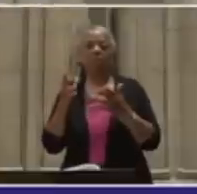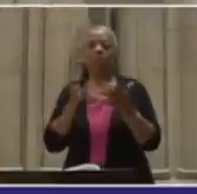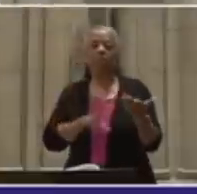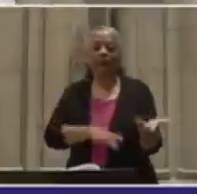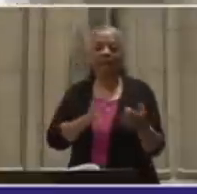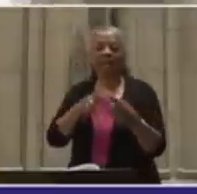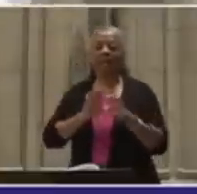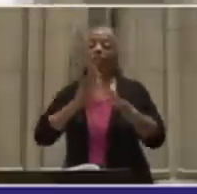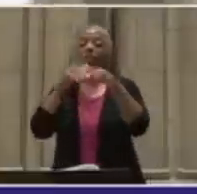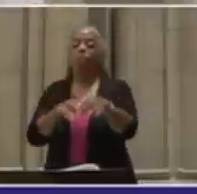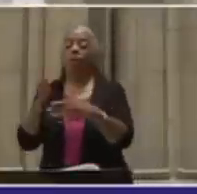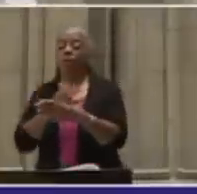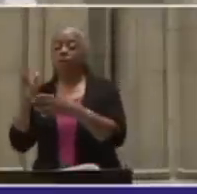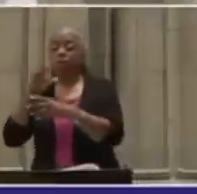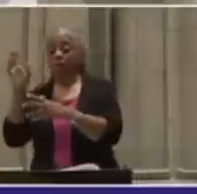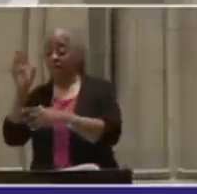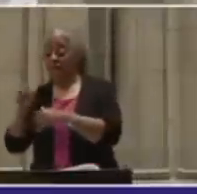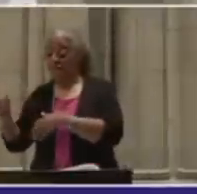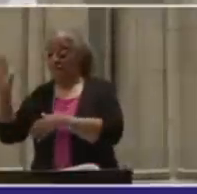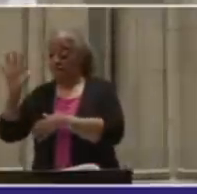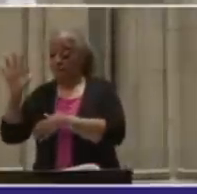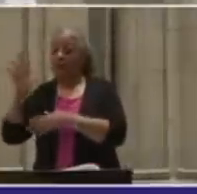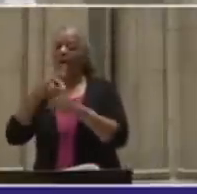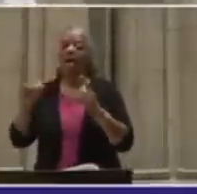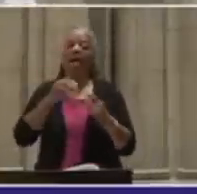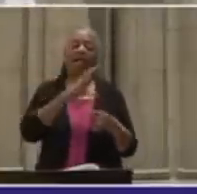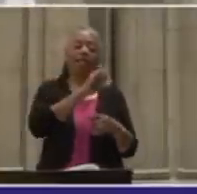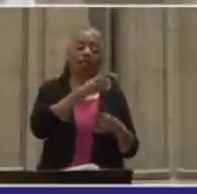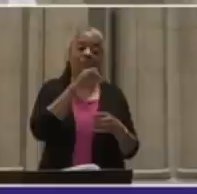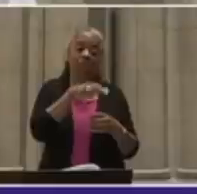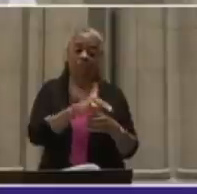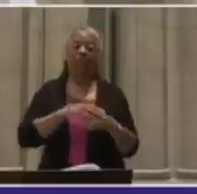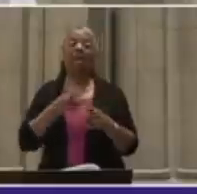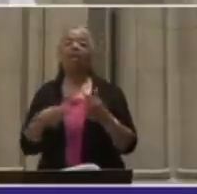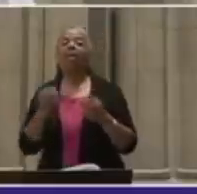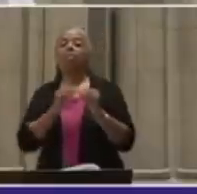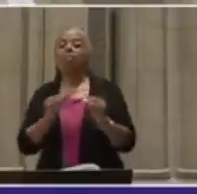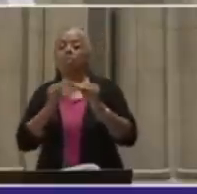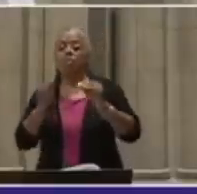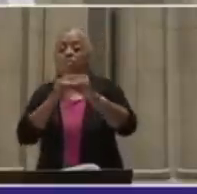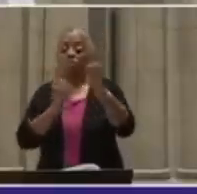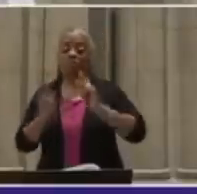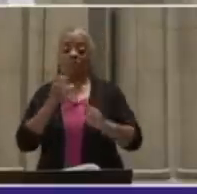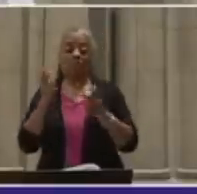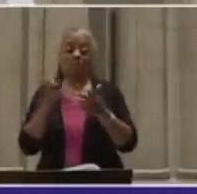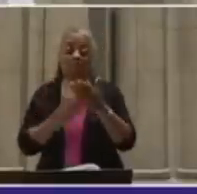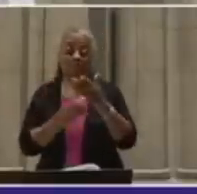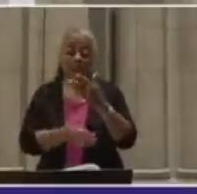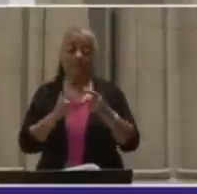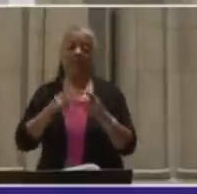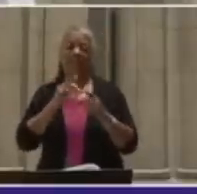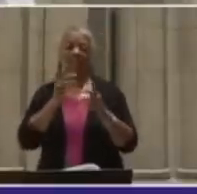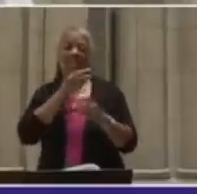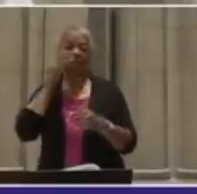ocean between Africa and the Caribbean. And then thousands upon thousands died in the field by